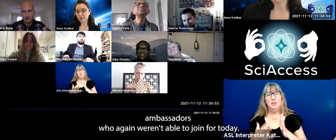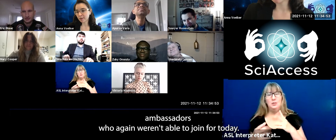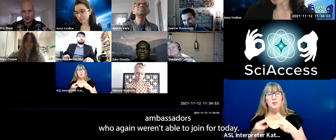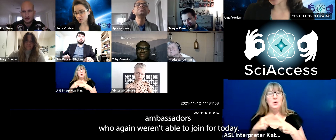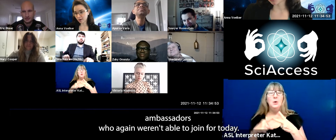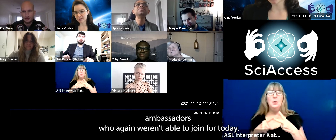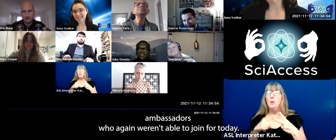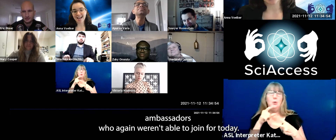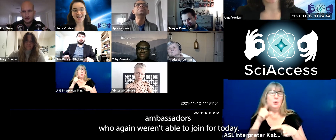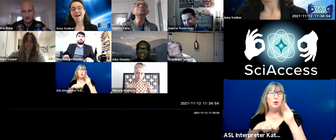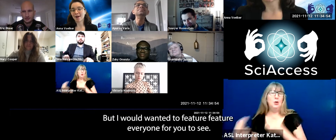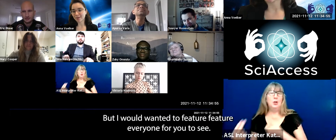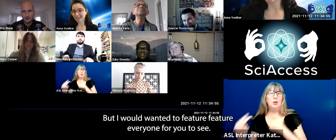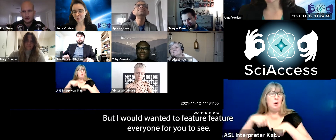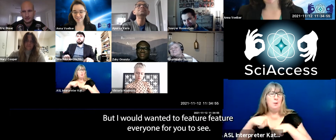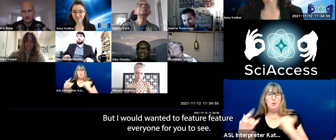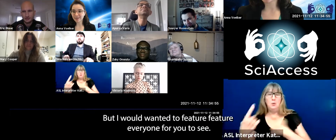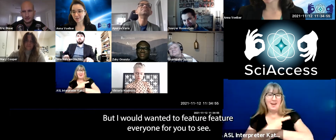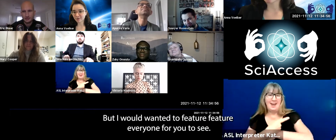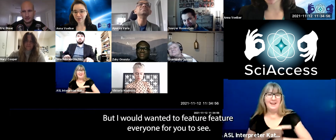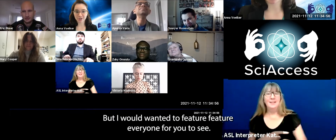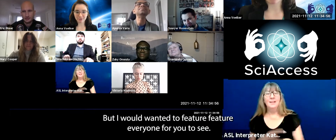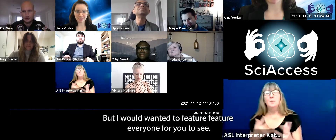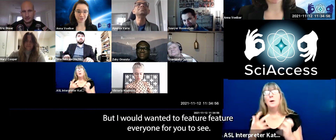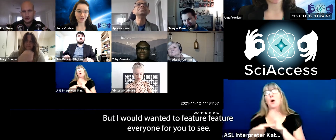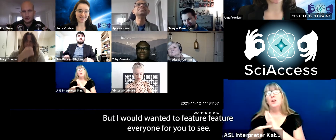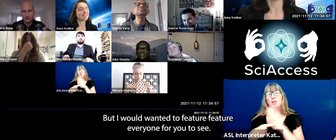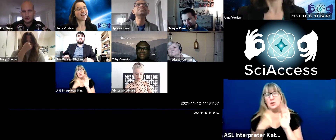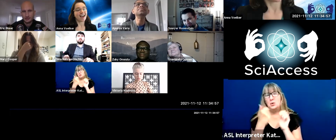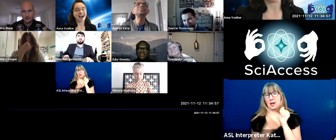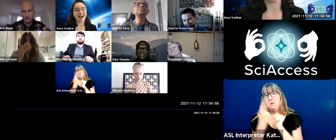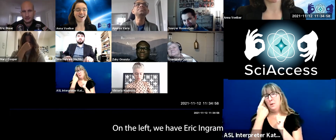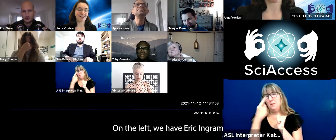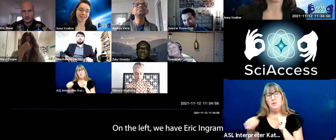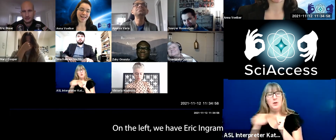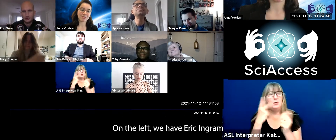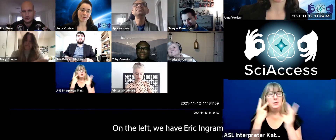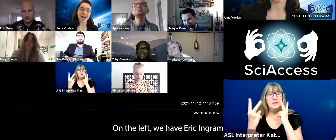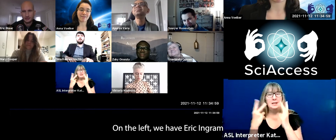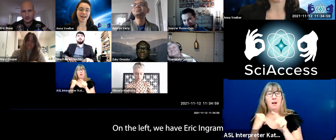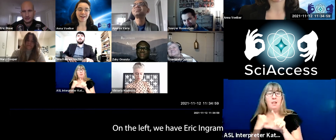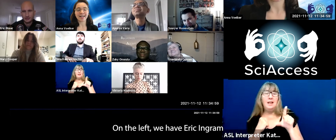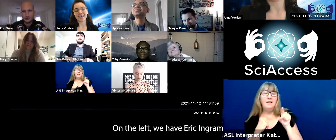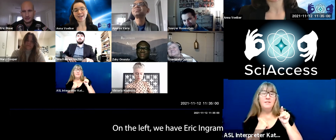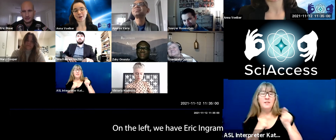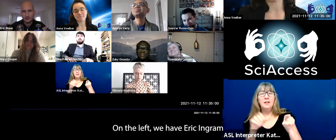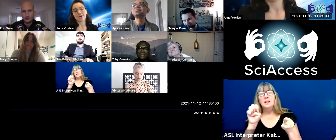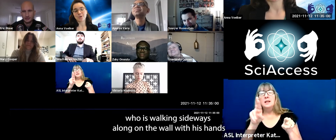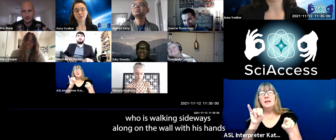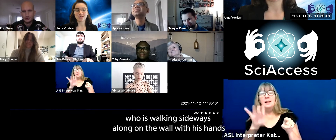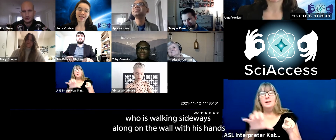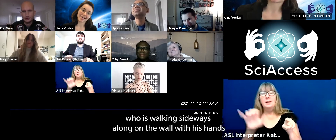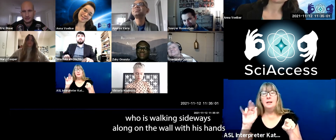again, weren't able to join for today, but I wanted to feature everyone for you to see. On the left, we have Eric